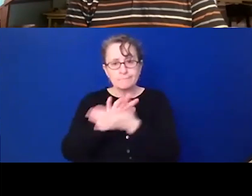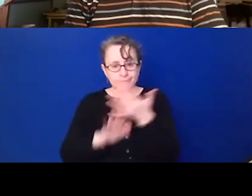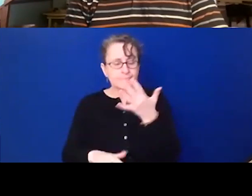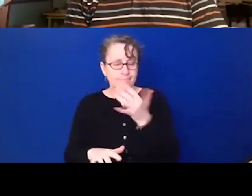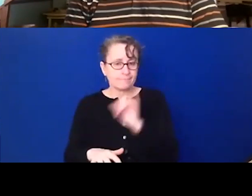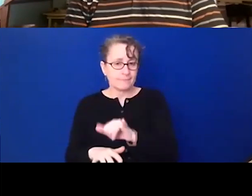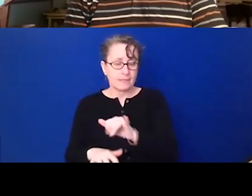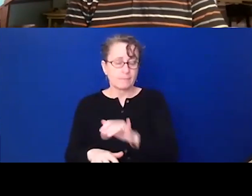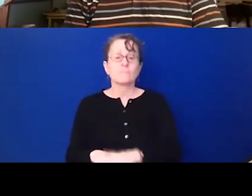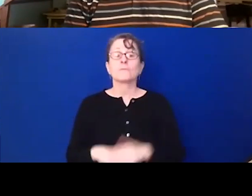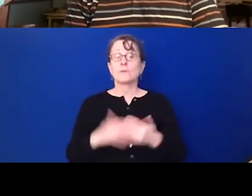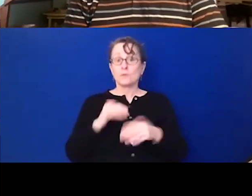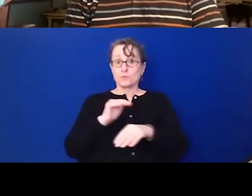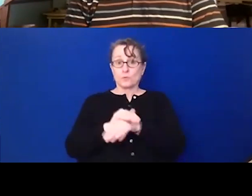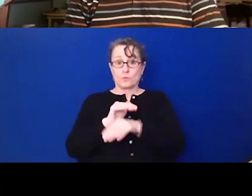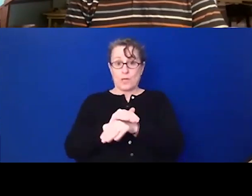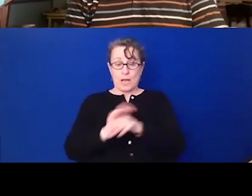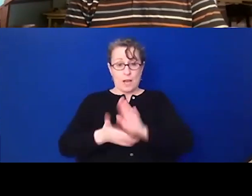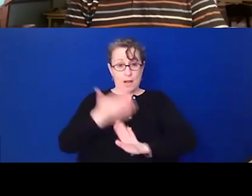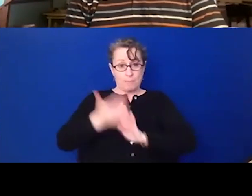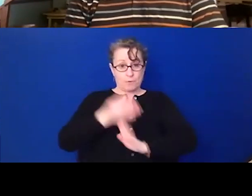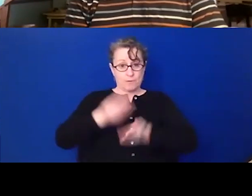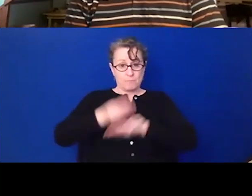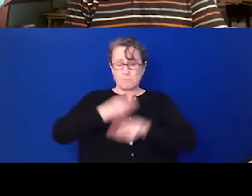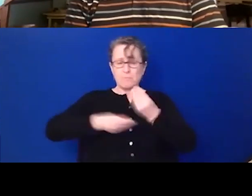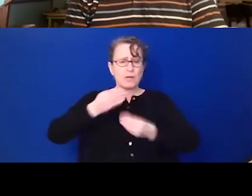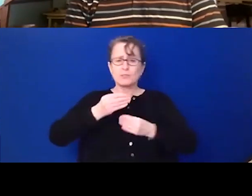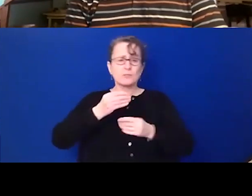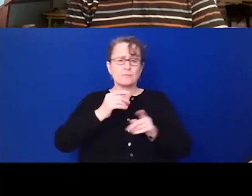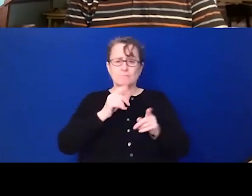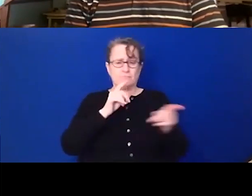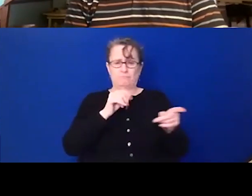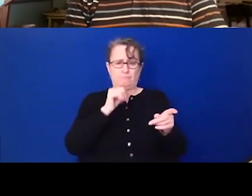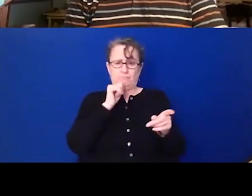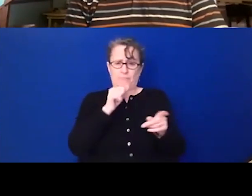you for approval tonight. It will have an impact on the